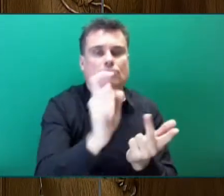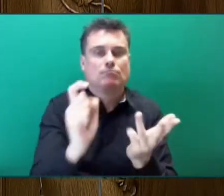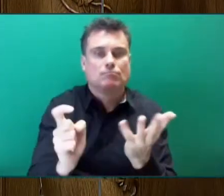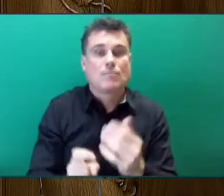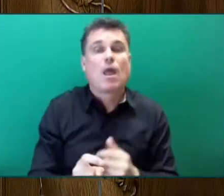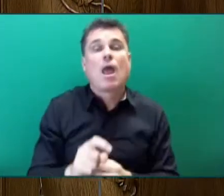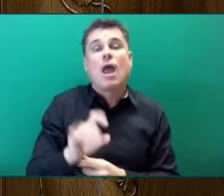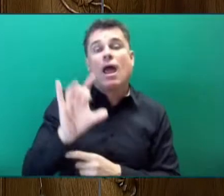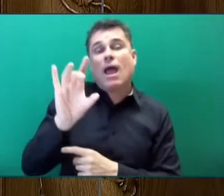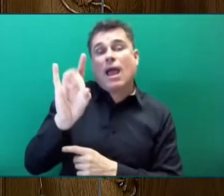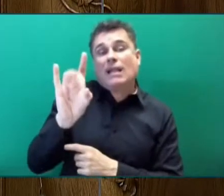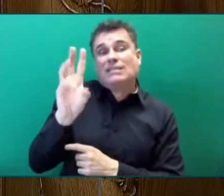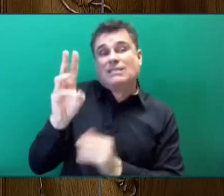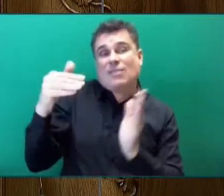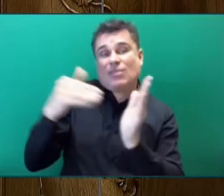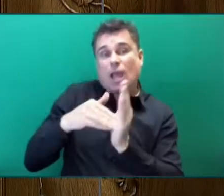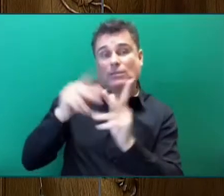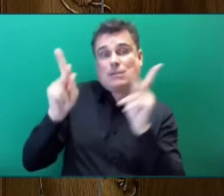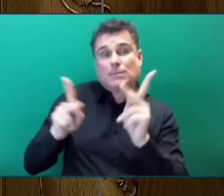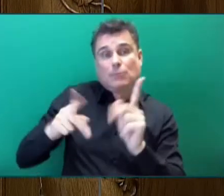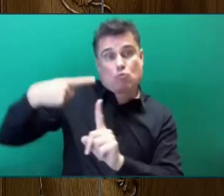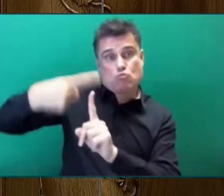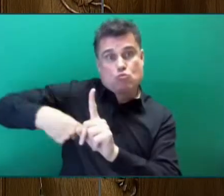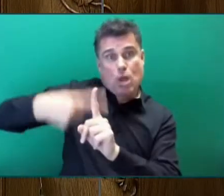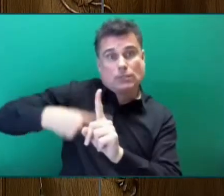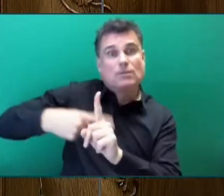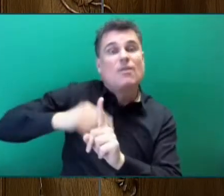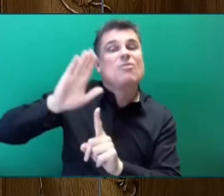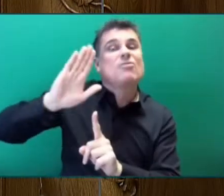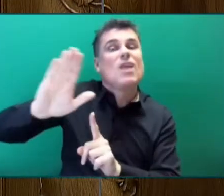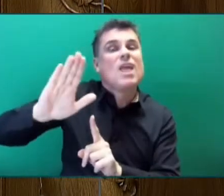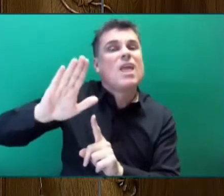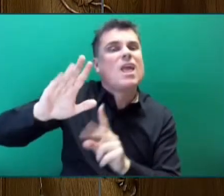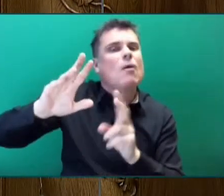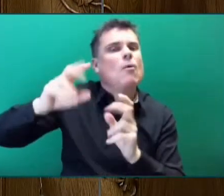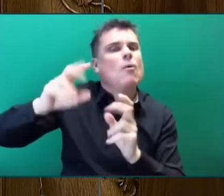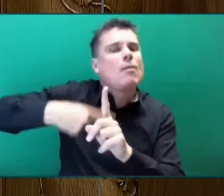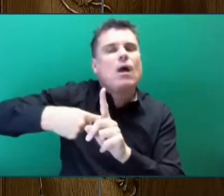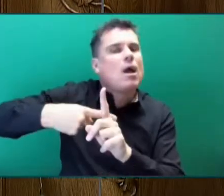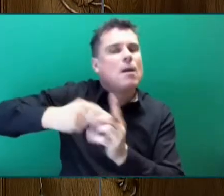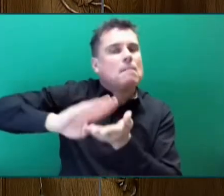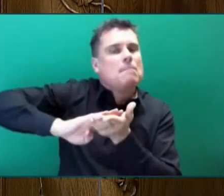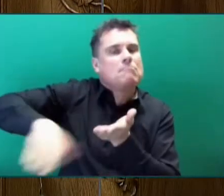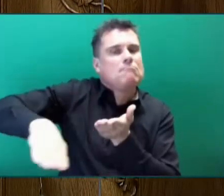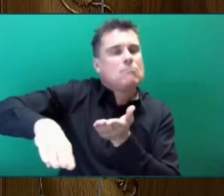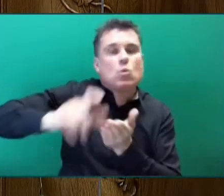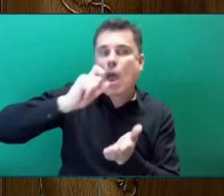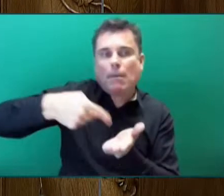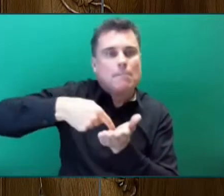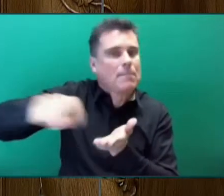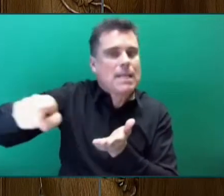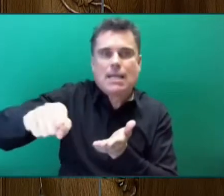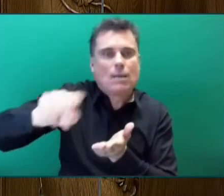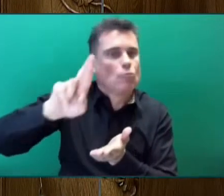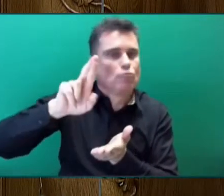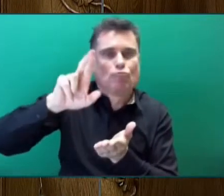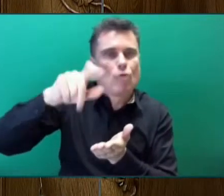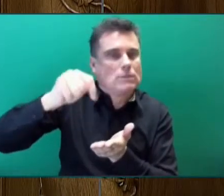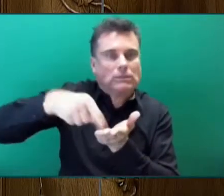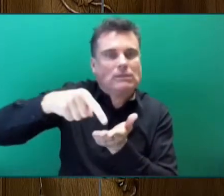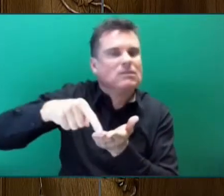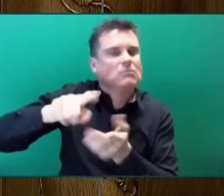and protection from the threat of eviction. More than 200,000 people on disability and income assistance received